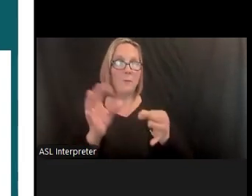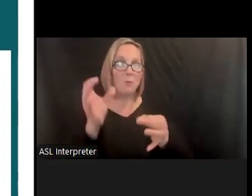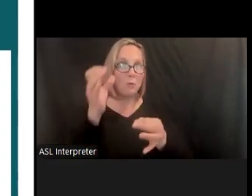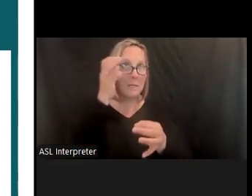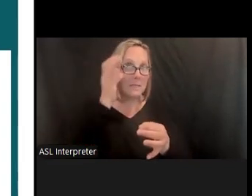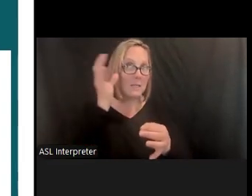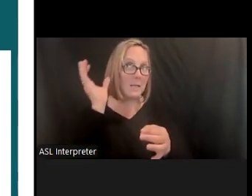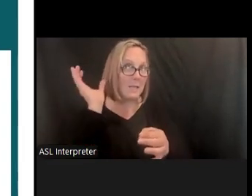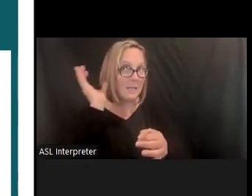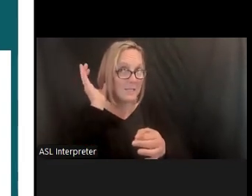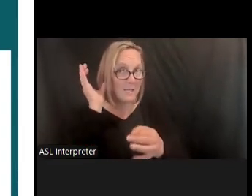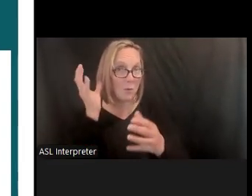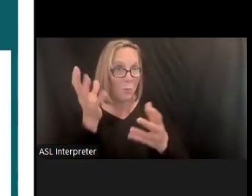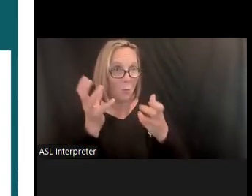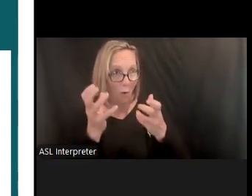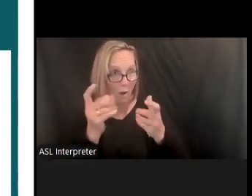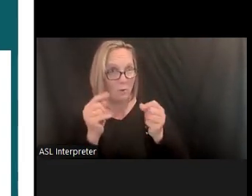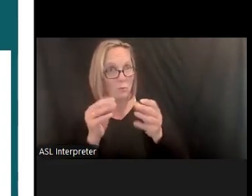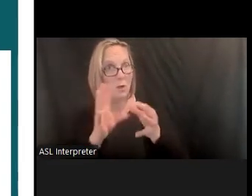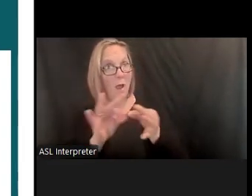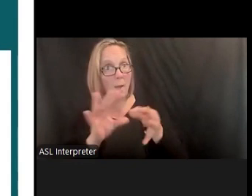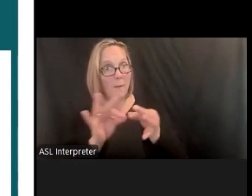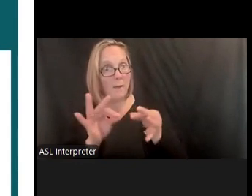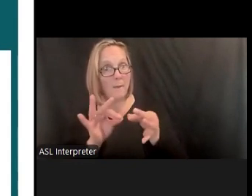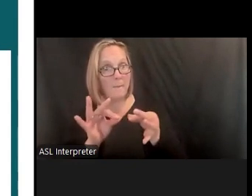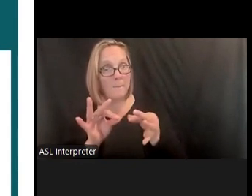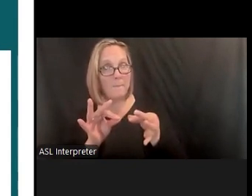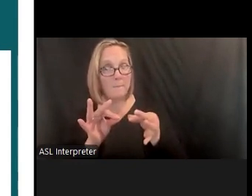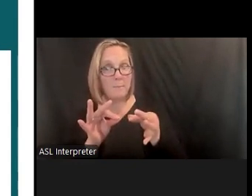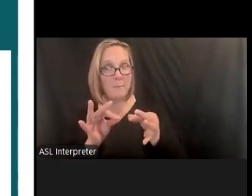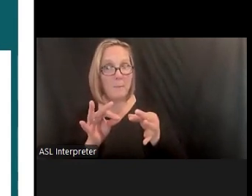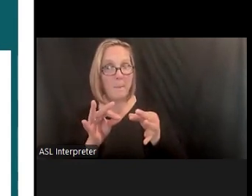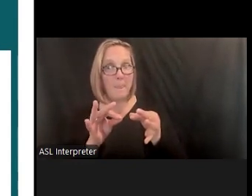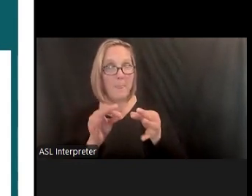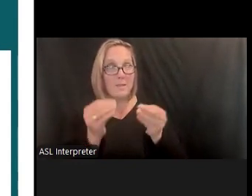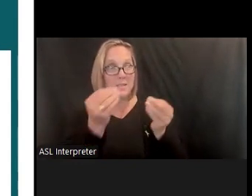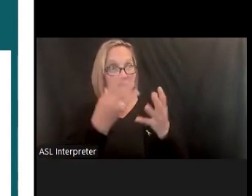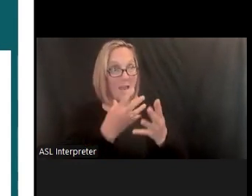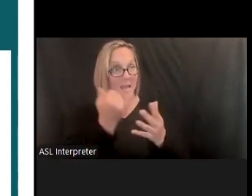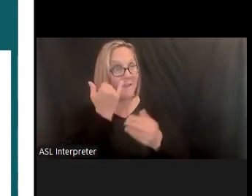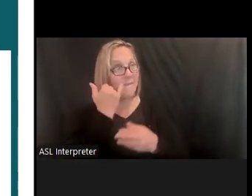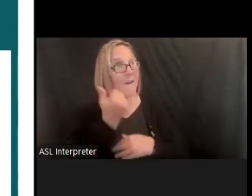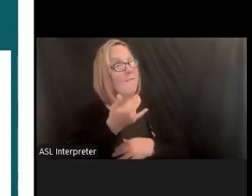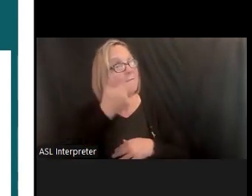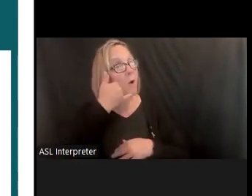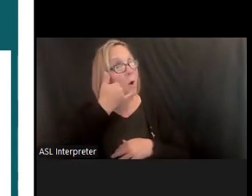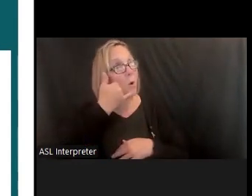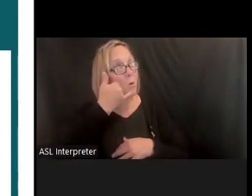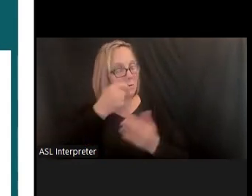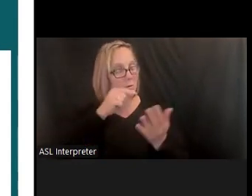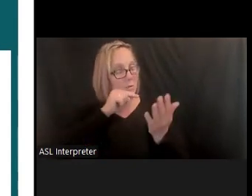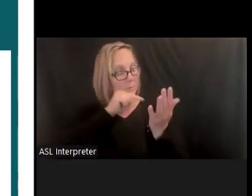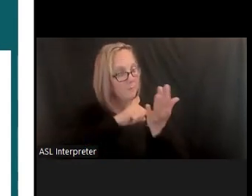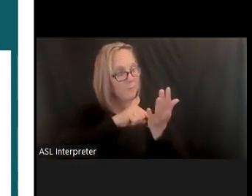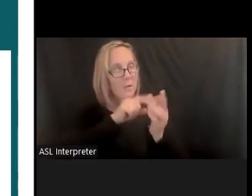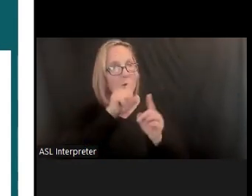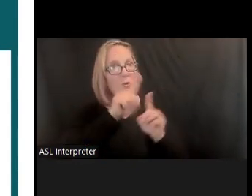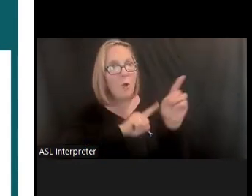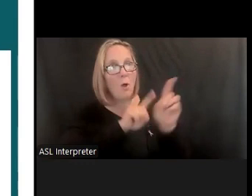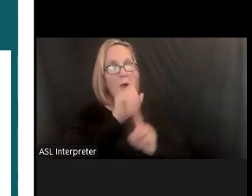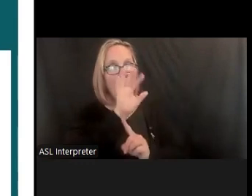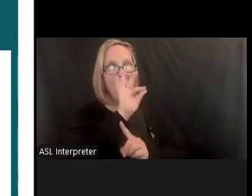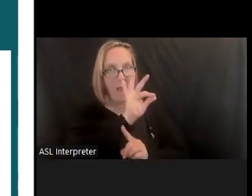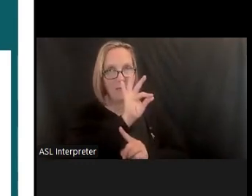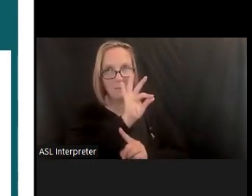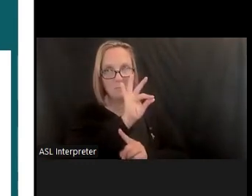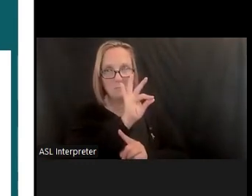to can indicate. If you're on telephone, just hit *9, and that'll give us an indication